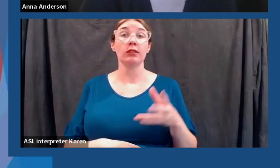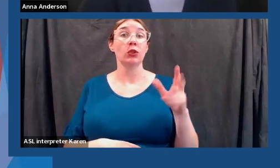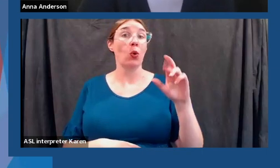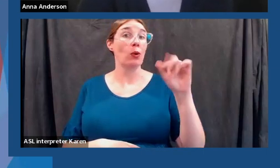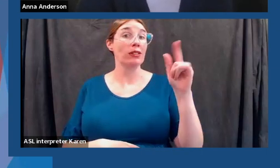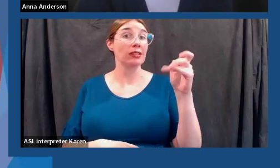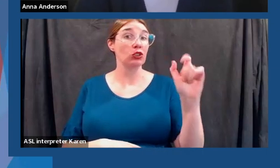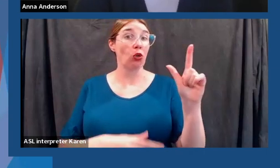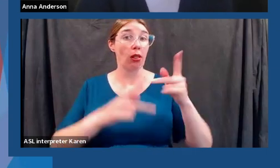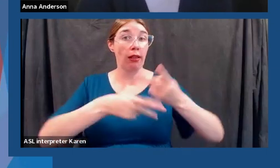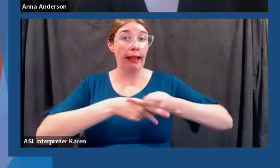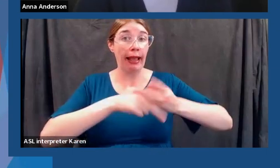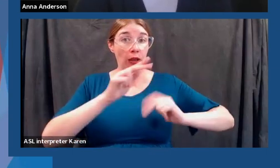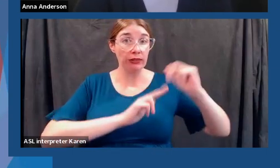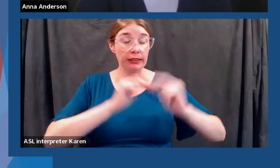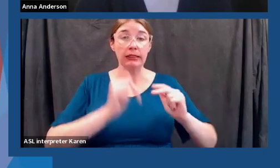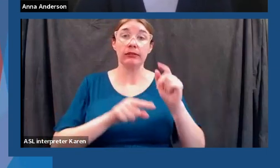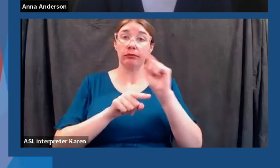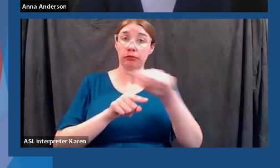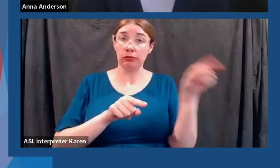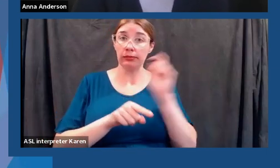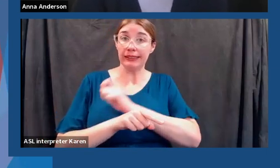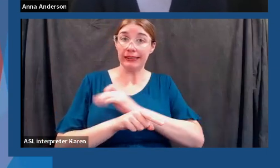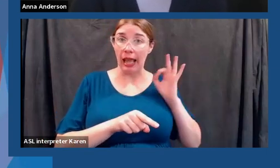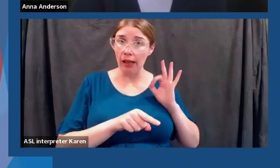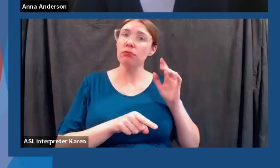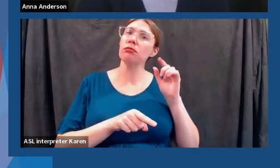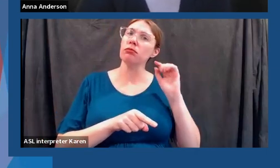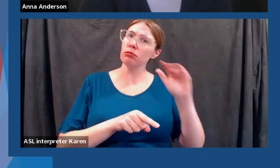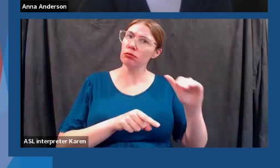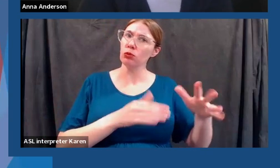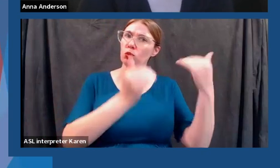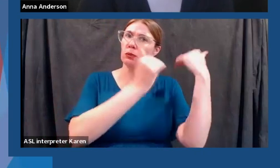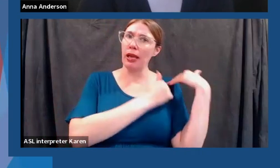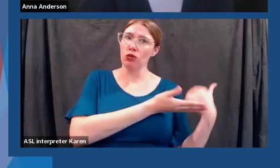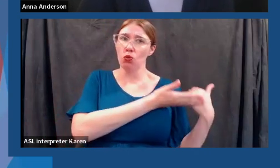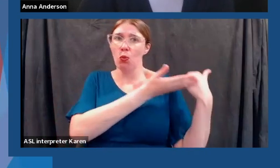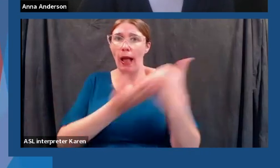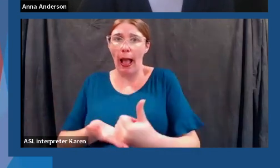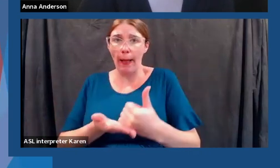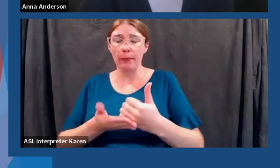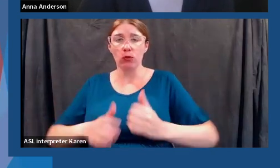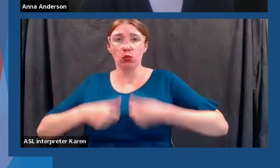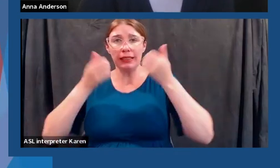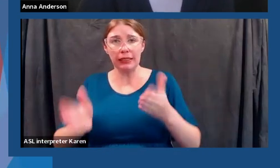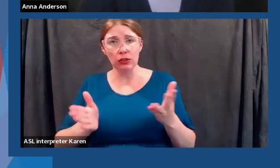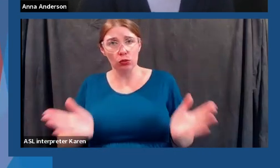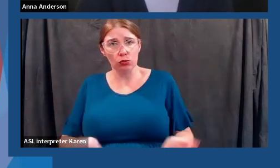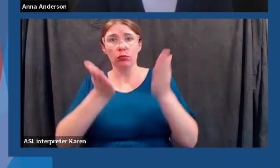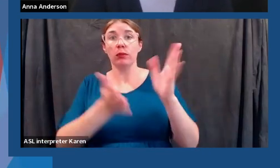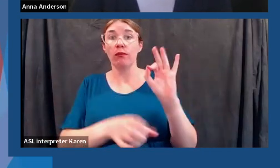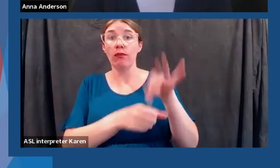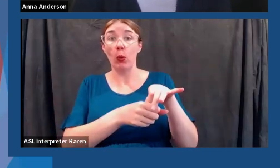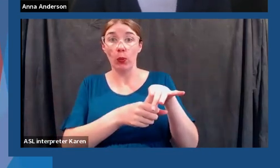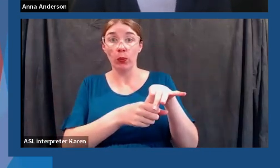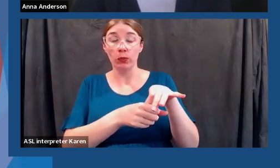care facilities have a responsibility to assist residents in voting. The